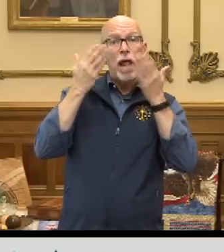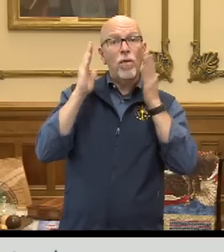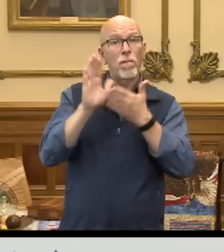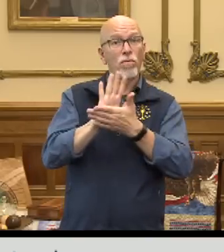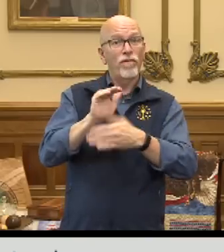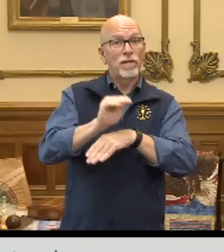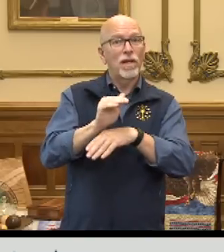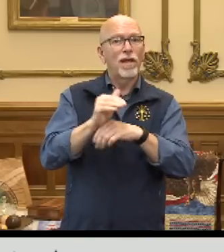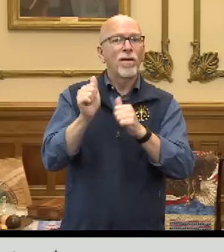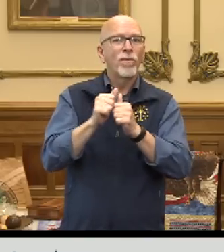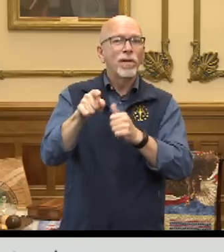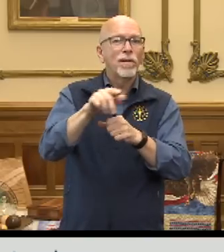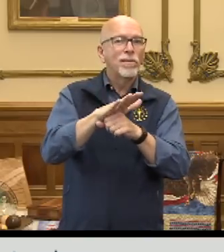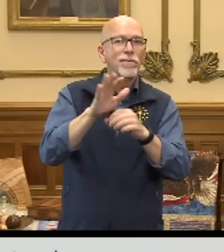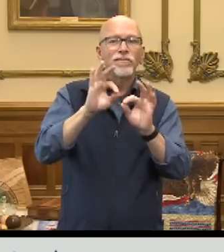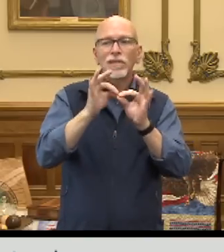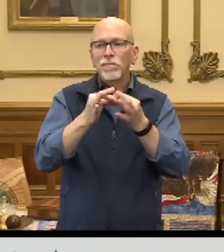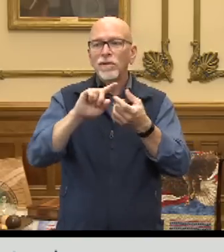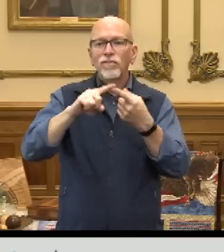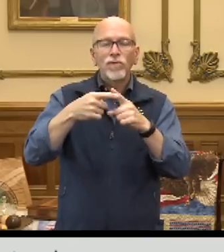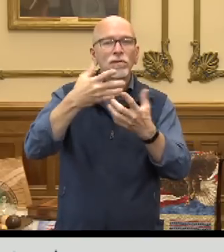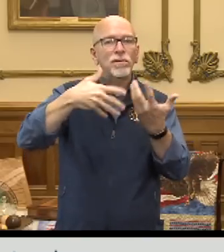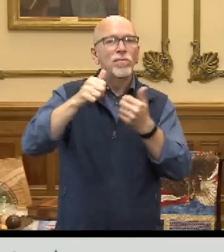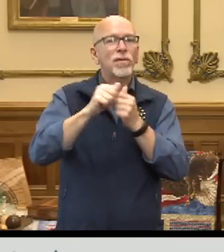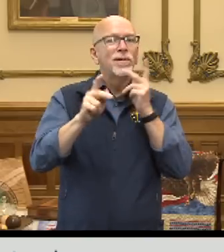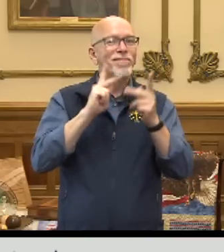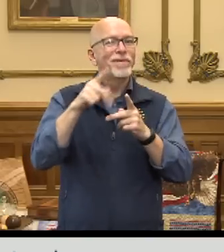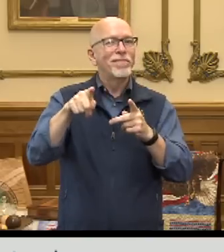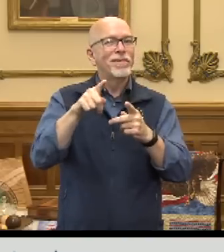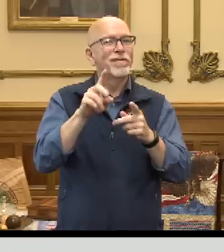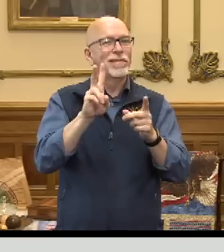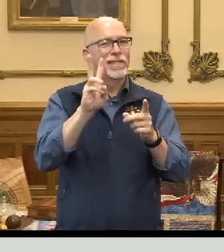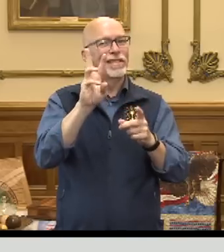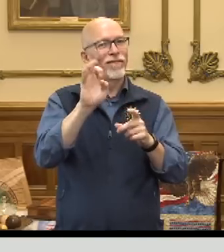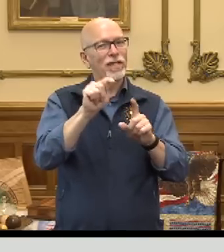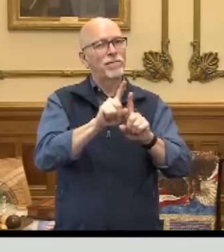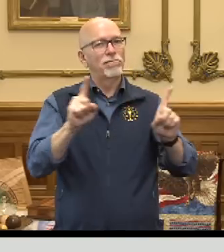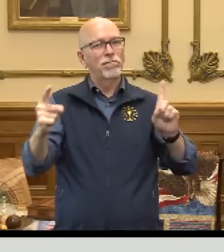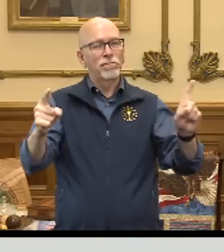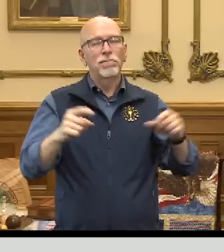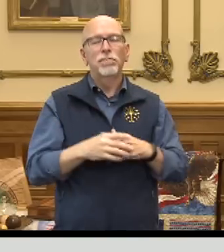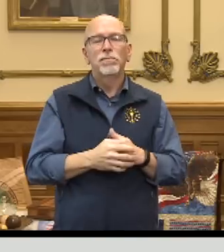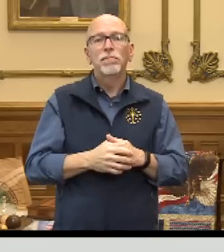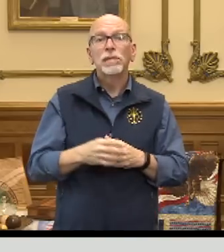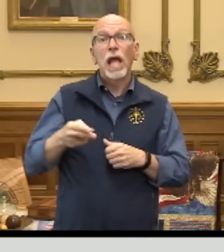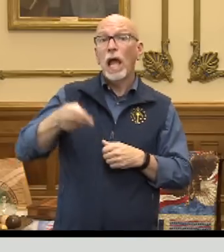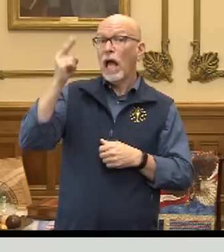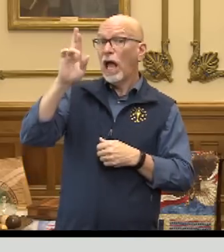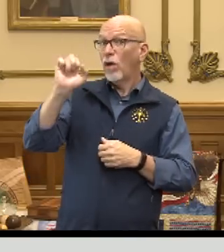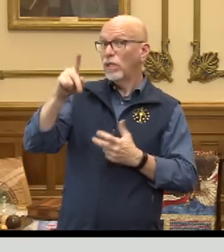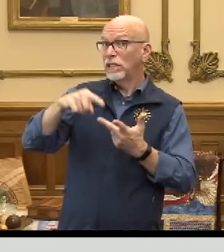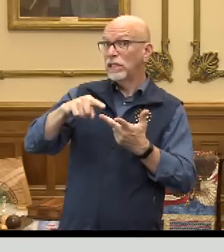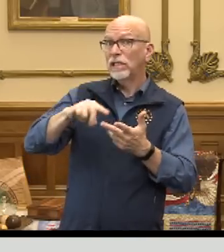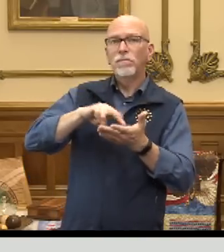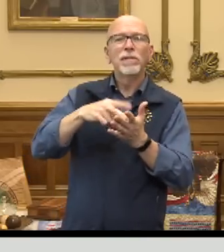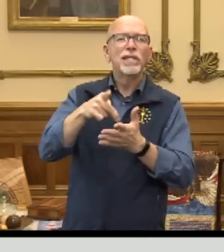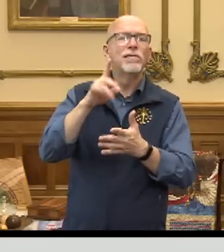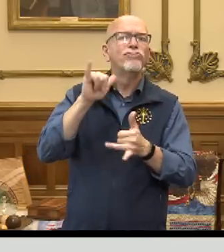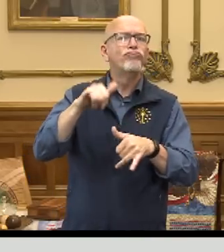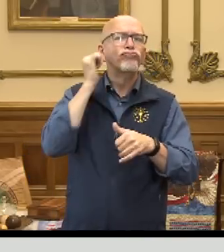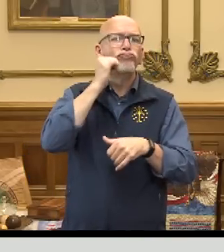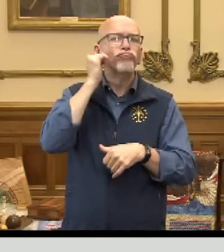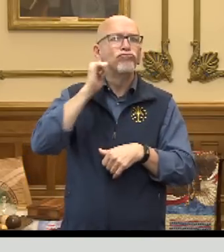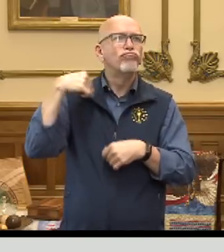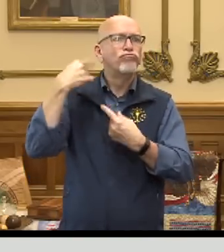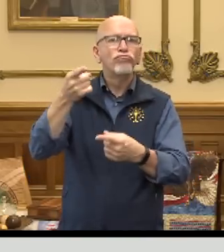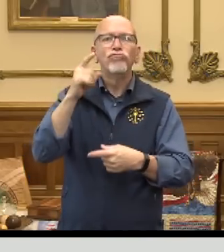night with local family and friends with people spaced 6 feet apart. The highest risk activities are participating in traditional trick-or-treating